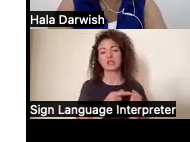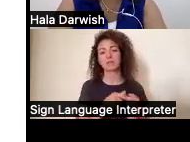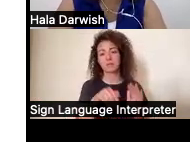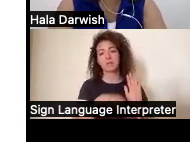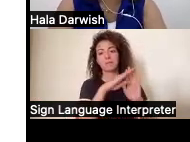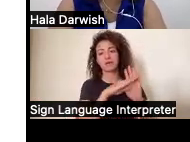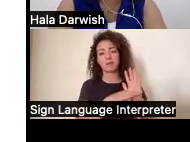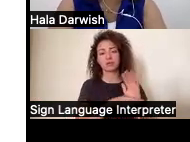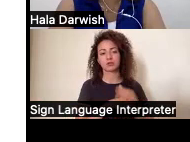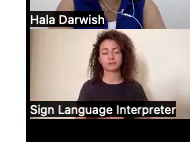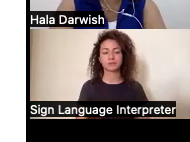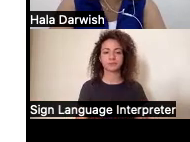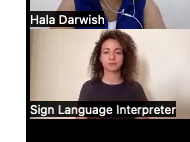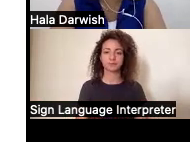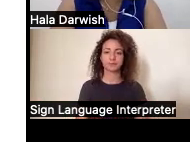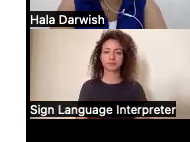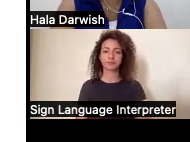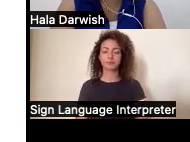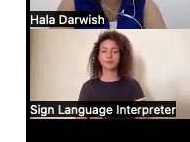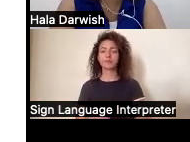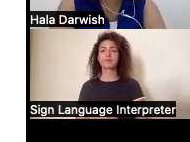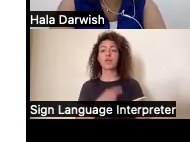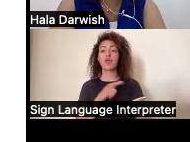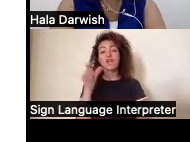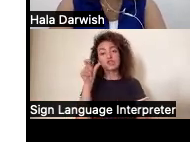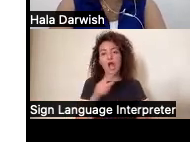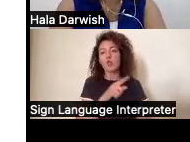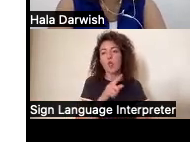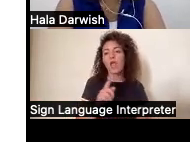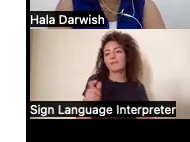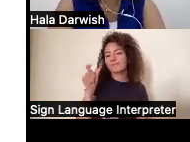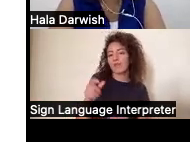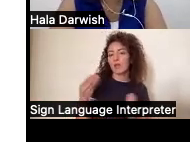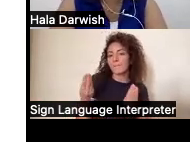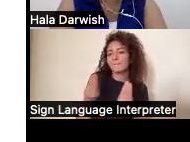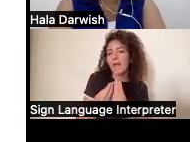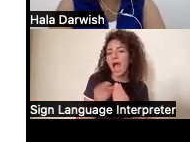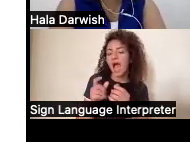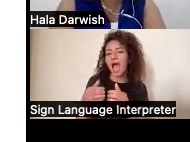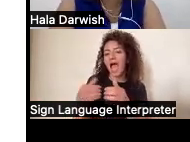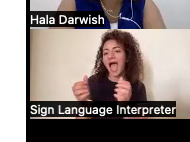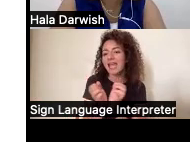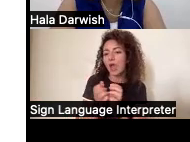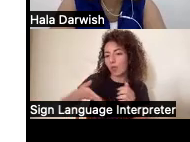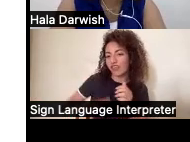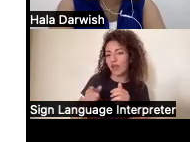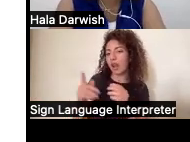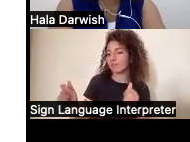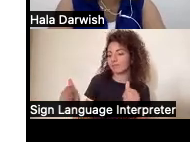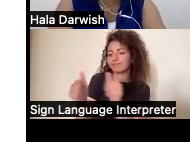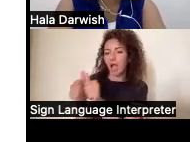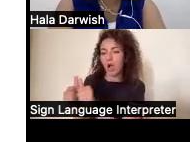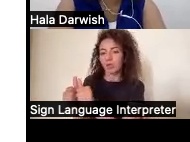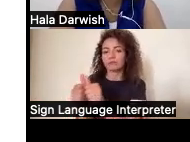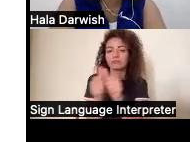case manager physically accompany the child and the family. They refer the child and the family to essential services such as